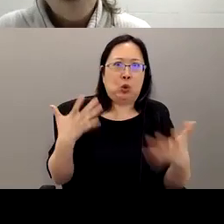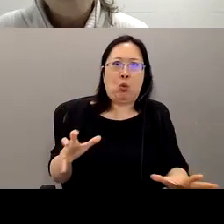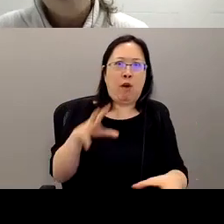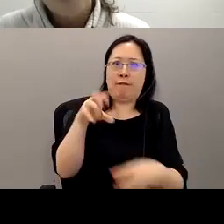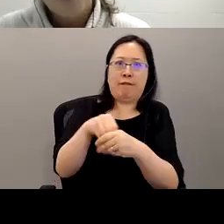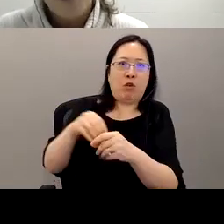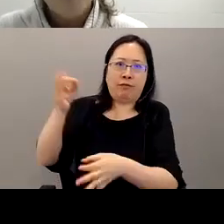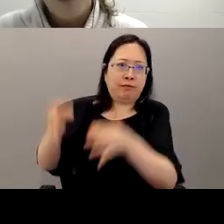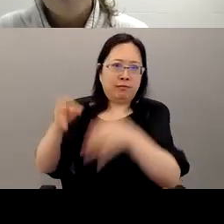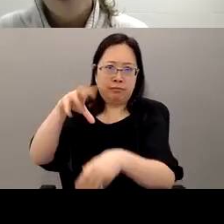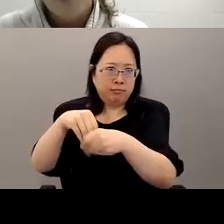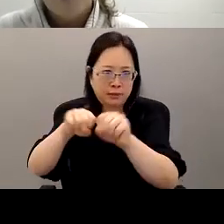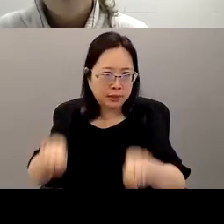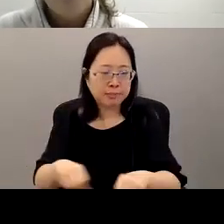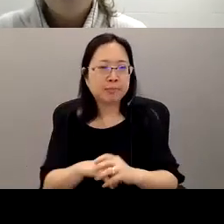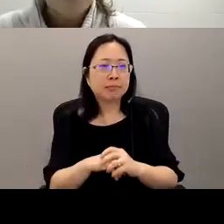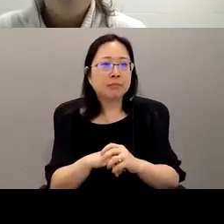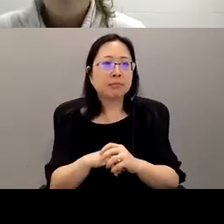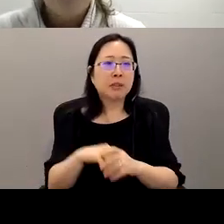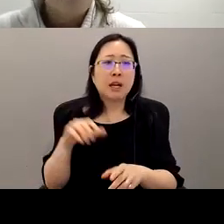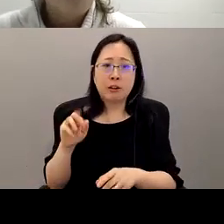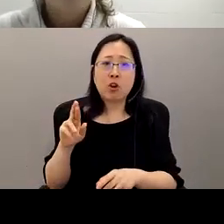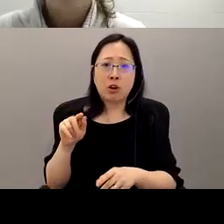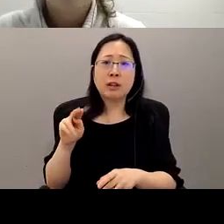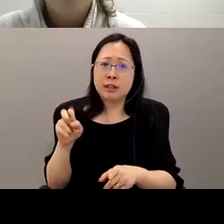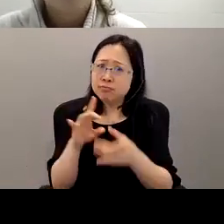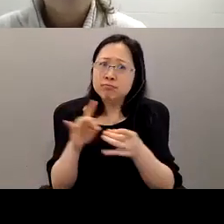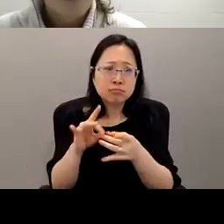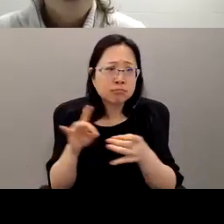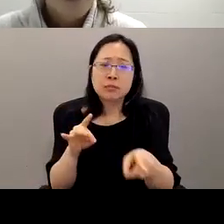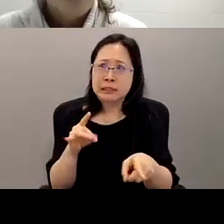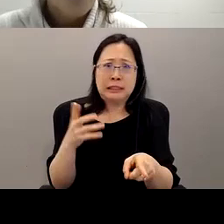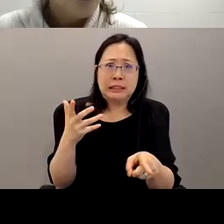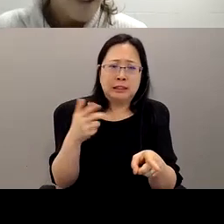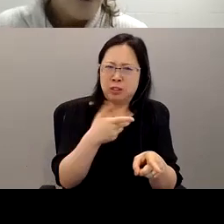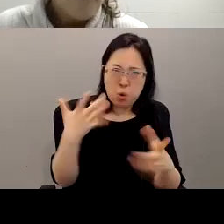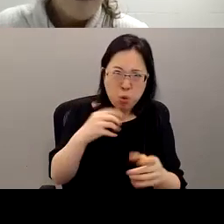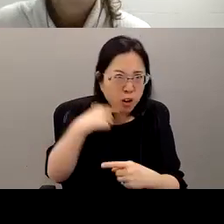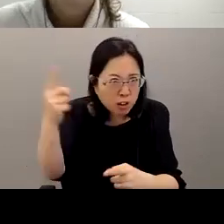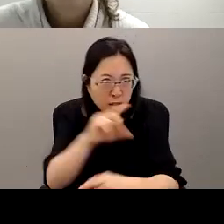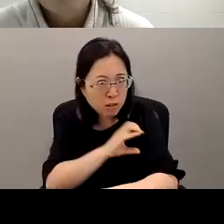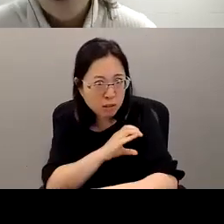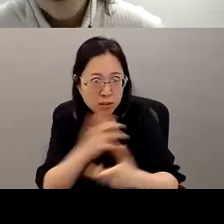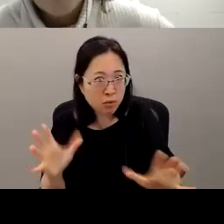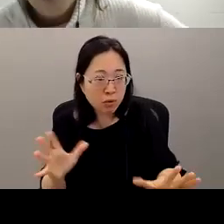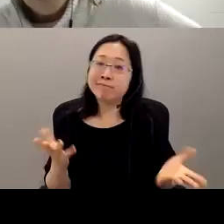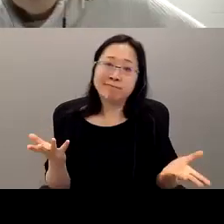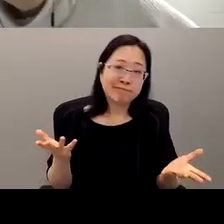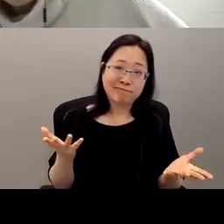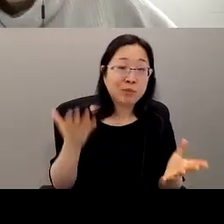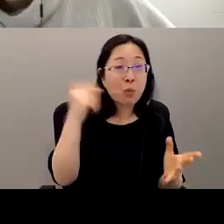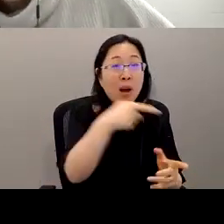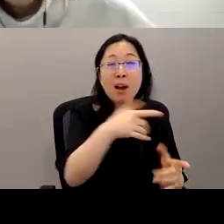stories about this, but she found that the reasons for not going to the police were complex. The older adult may have relied on that person for